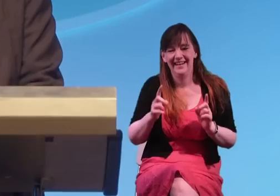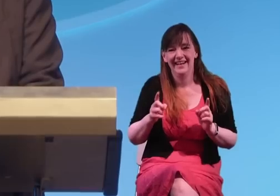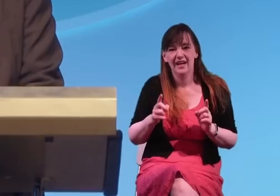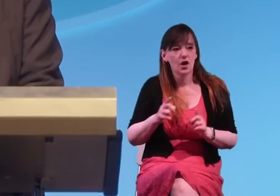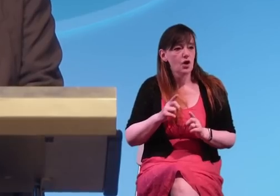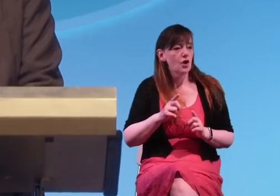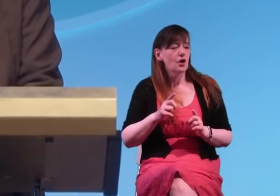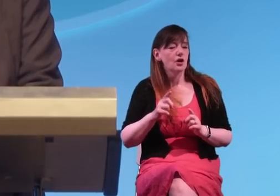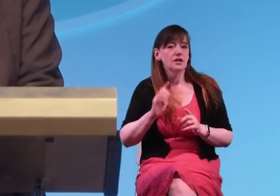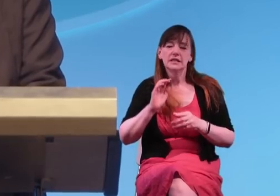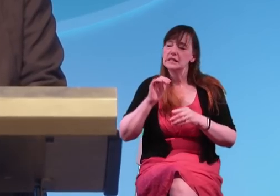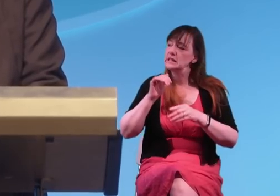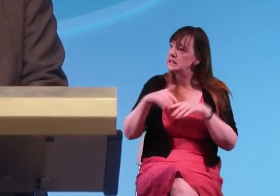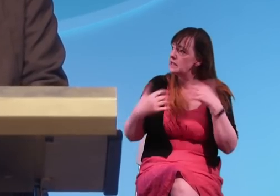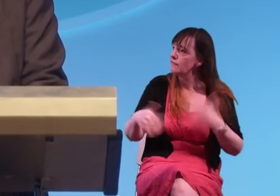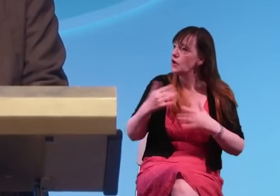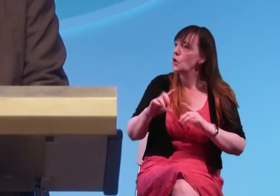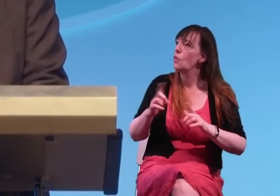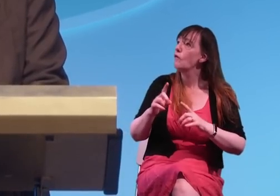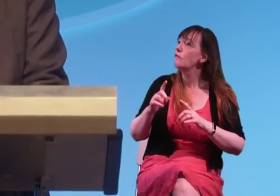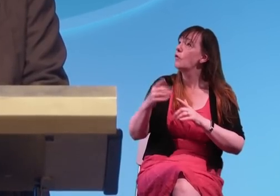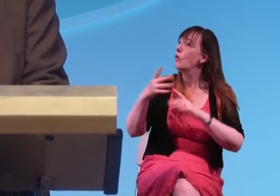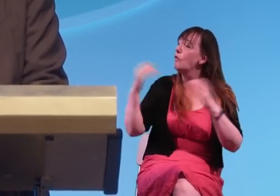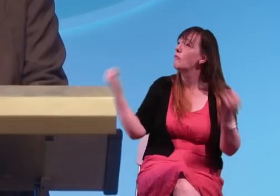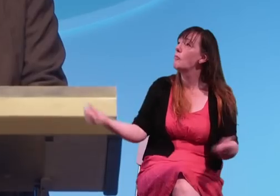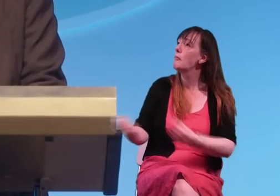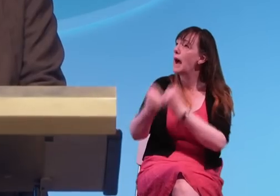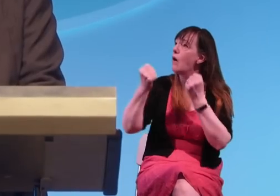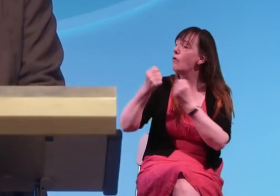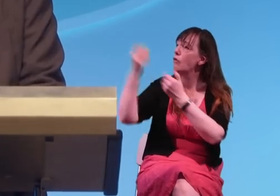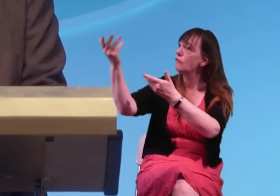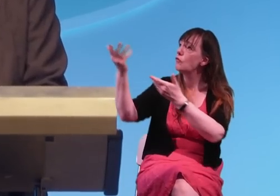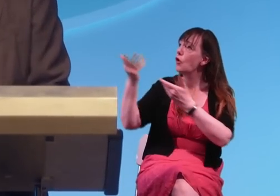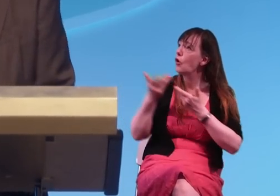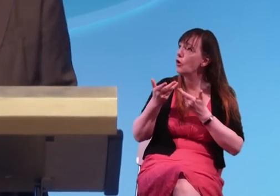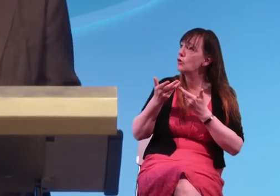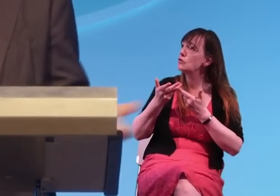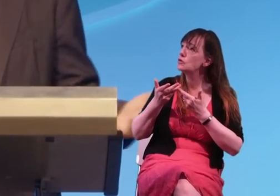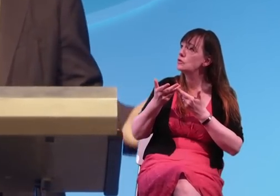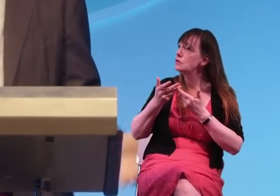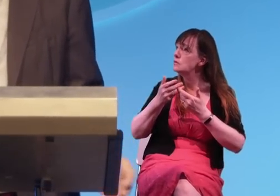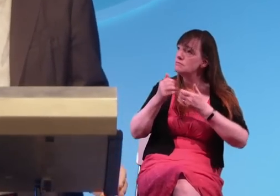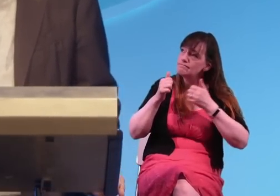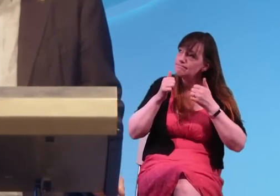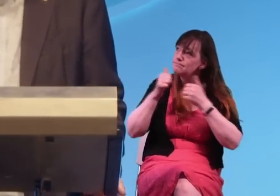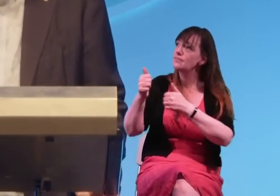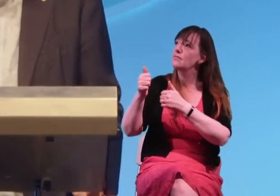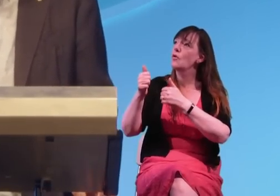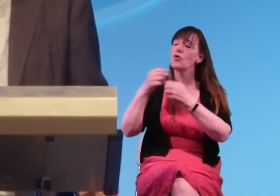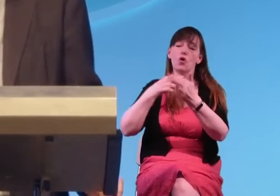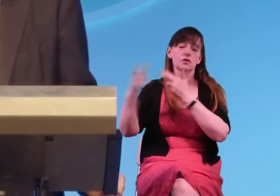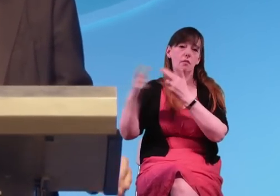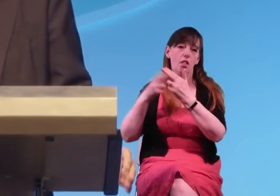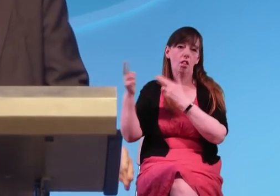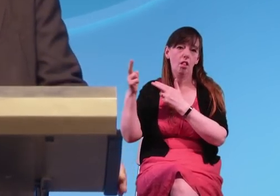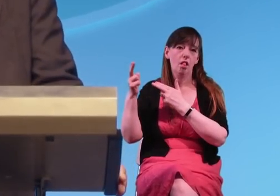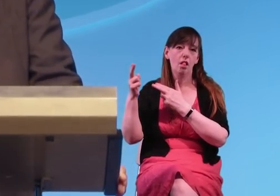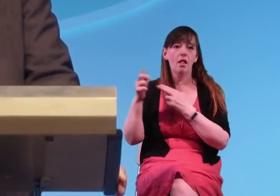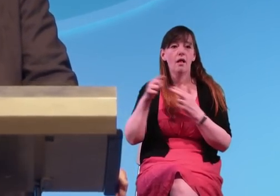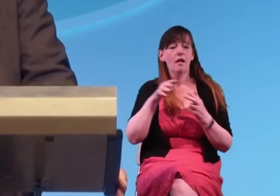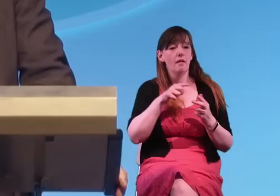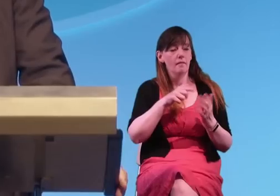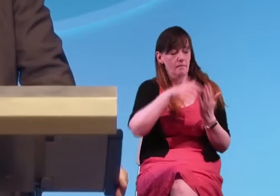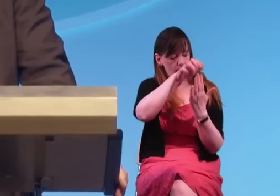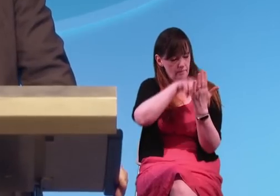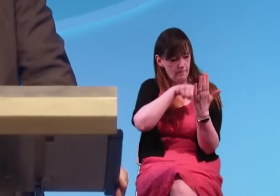gospel by the power of God. By the power of God. And then what you have then in the balance of that little